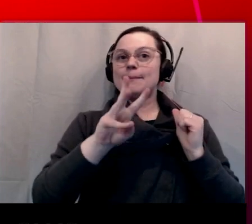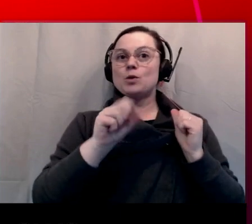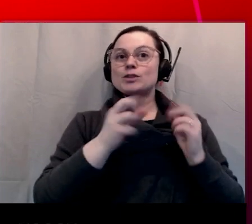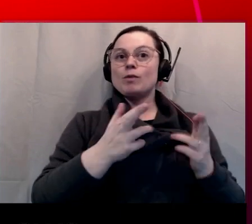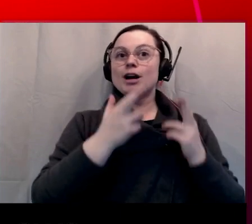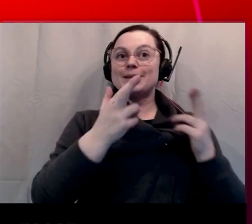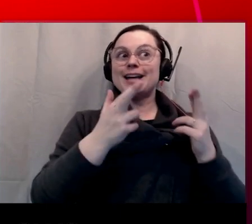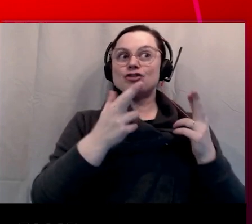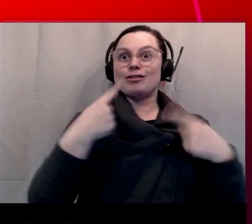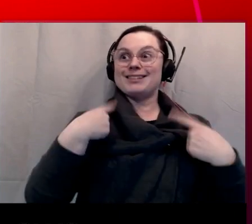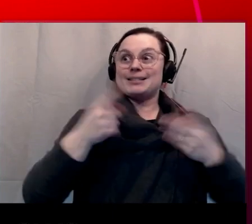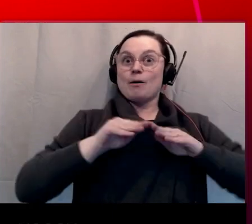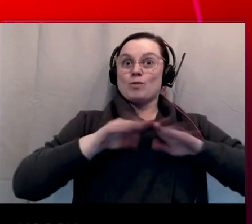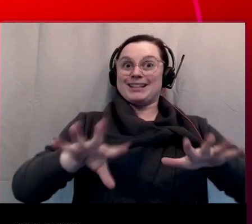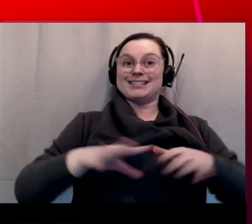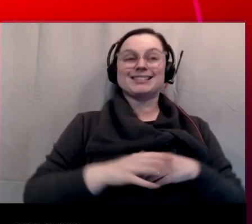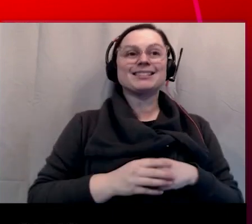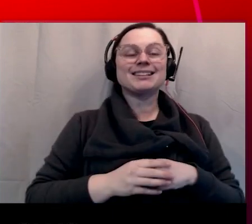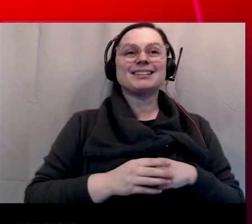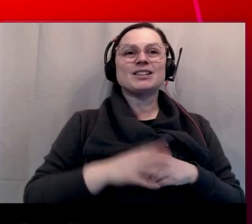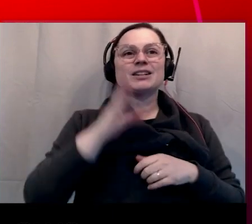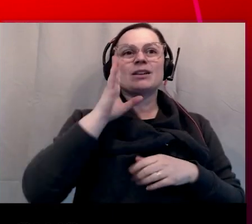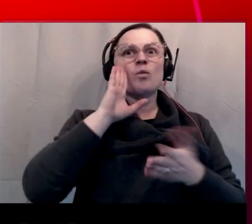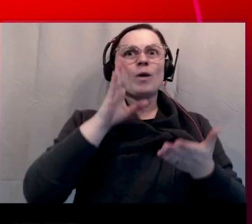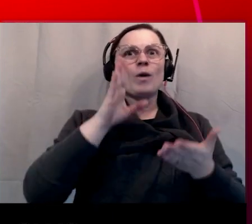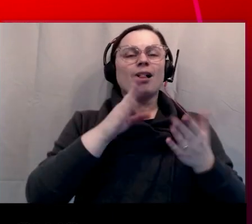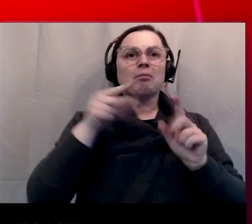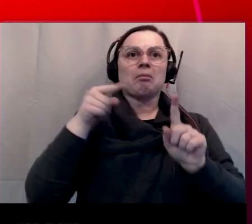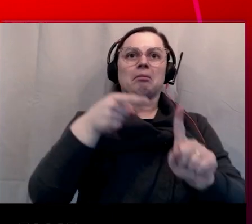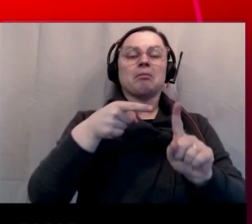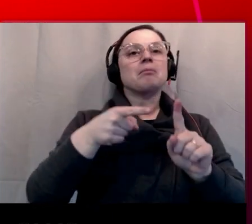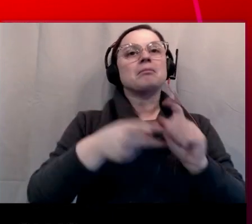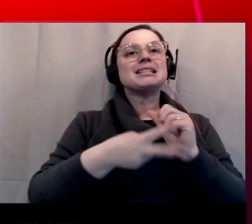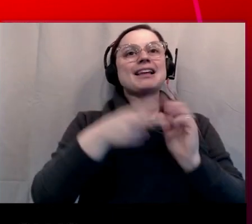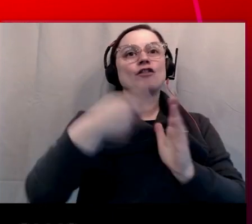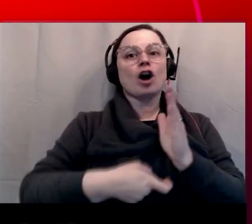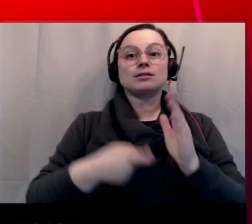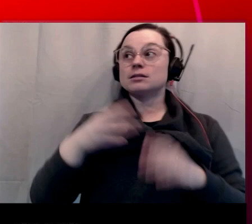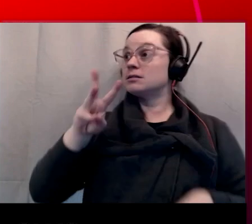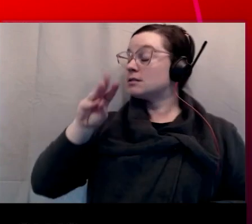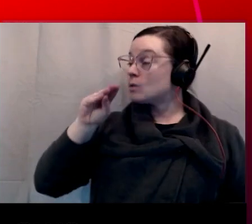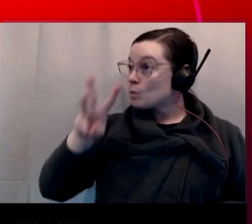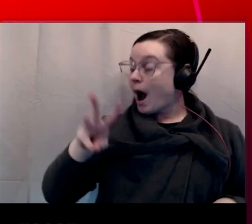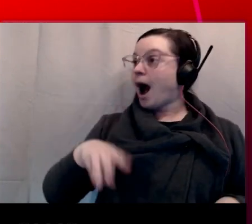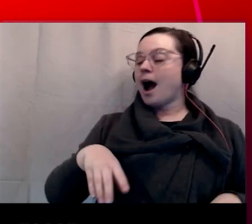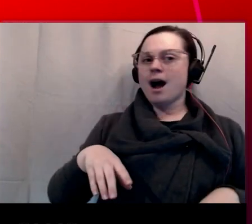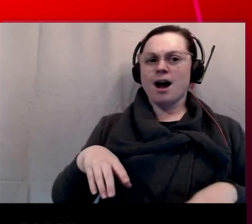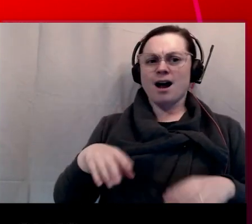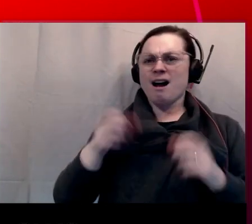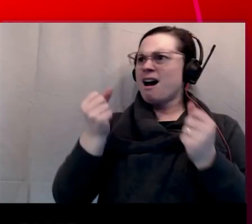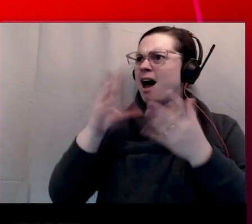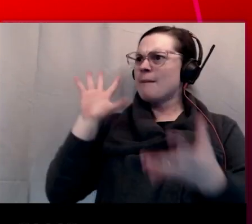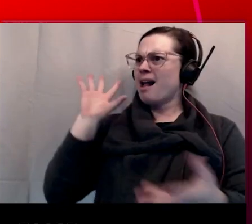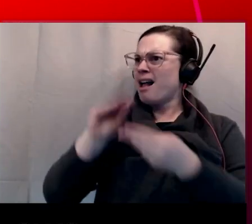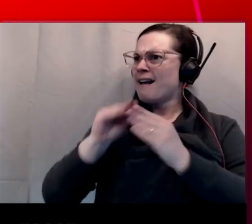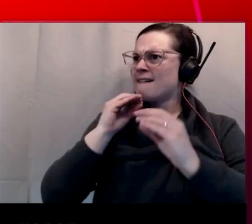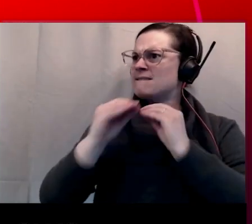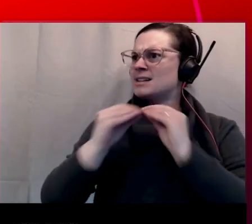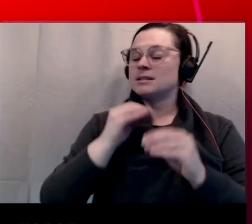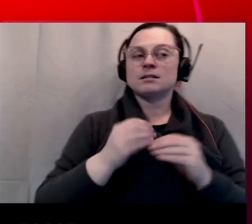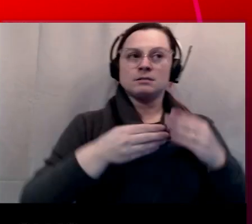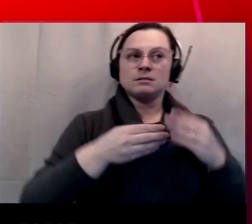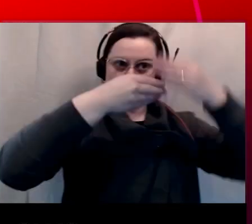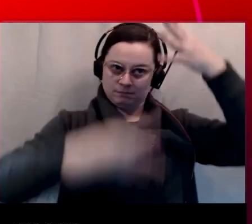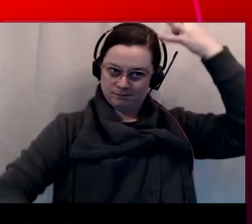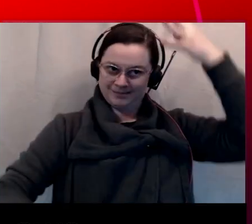out for cost savings. Okay, and we continue to do this. I mean, this is a never-ending. How many of these fixes are that? Lots, loads of them.